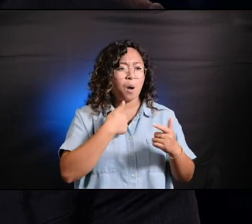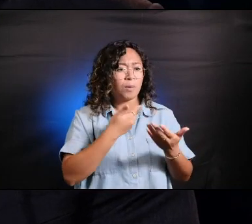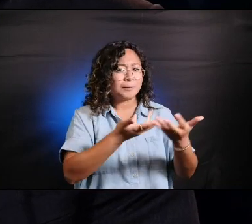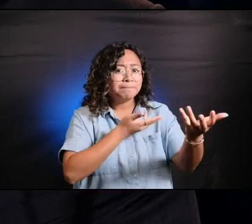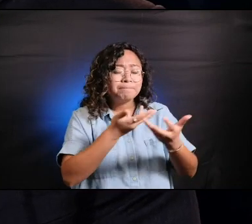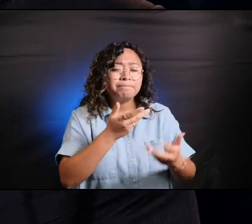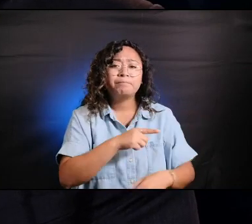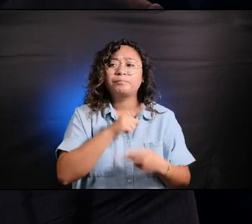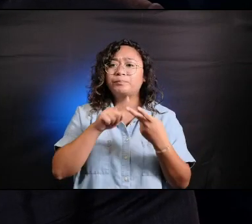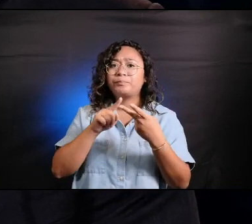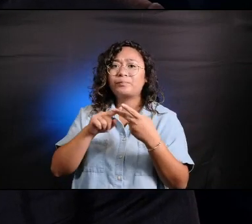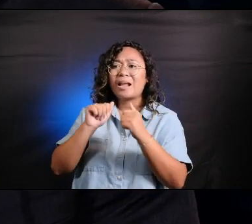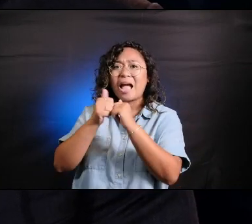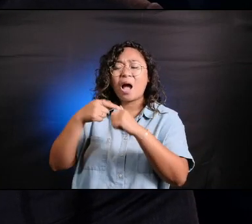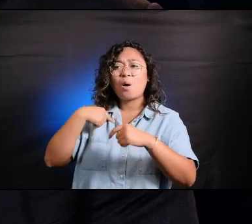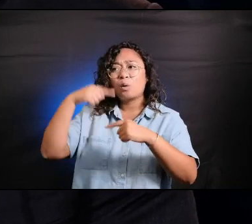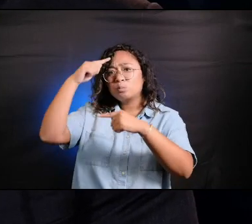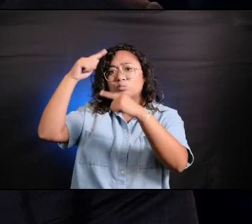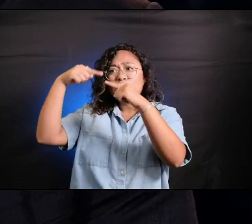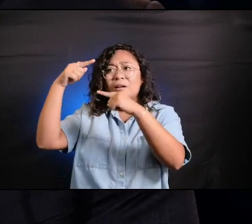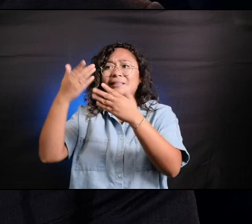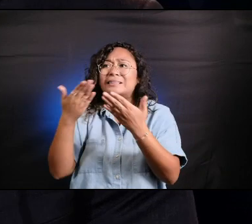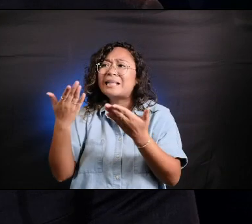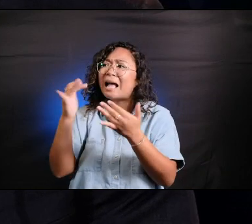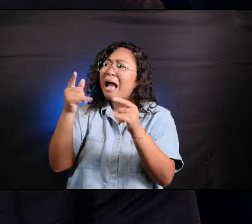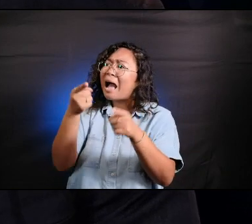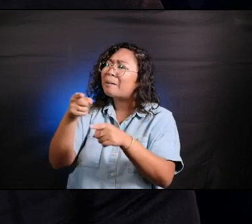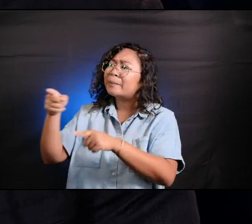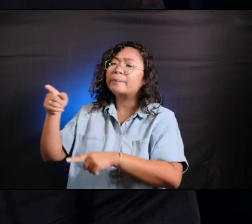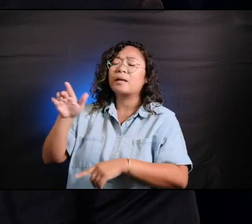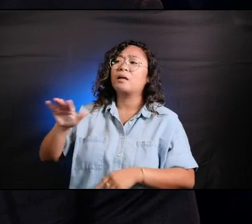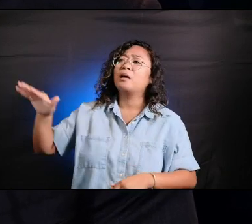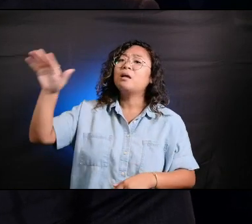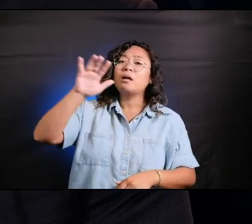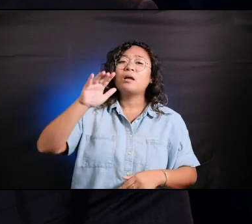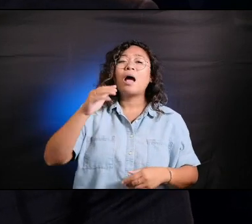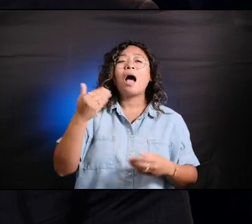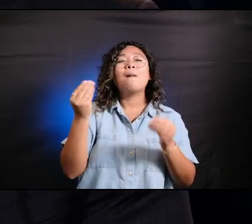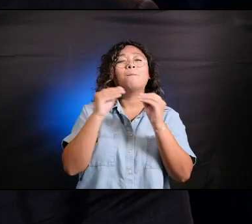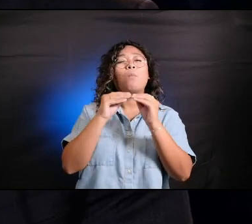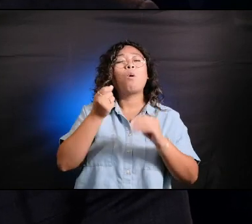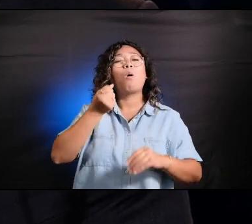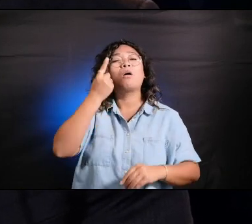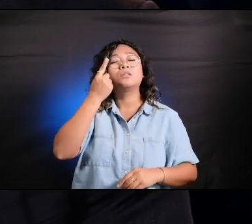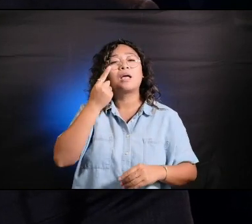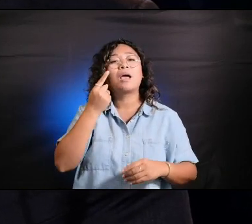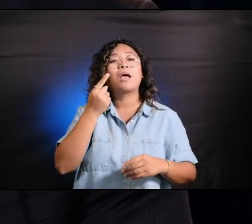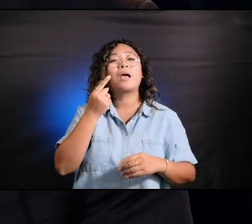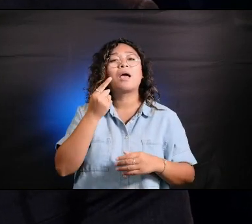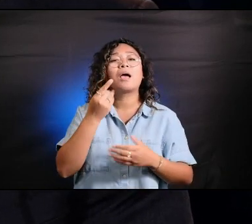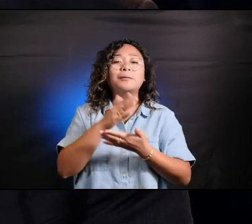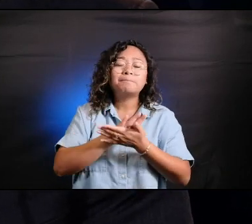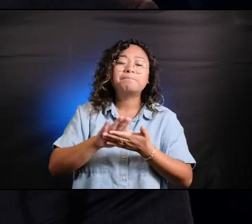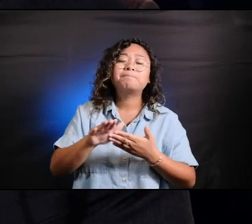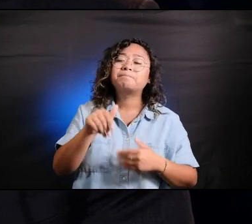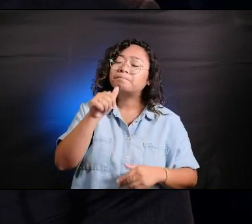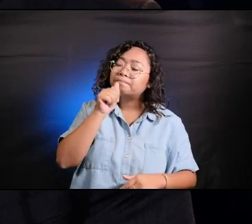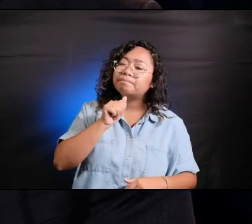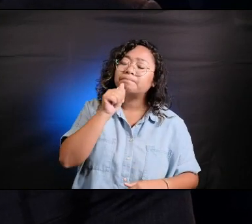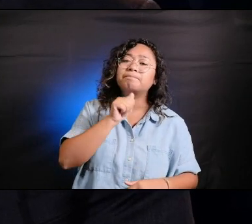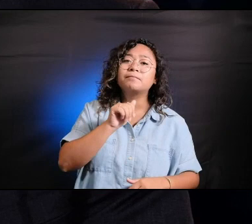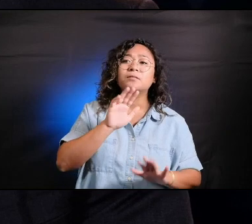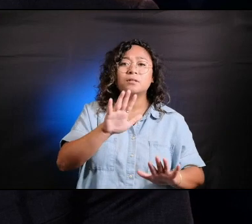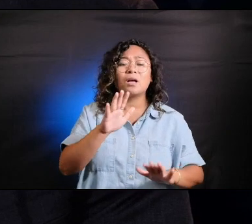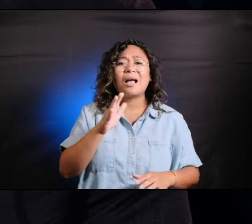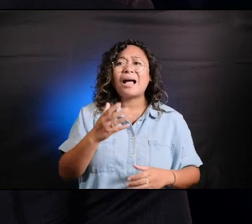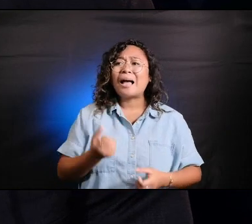just process things that are going on in the community now, and just have a little bit of understanding that this is very, very tenuous, and people